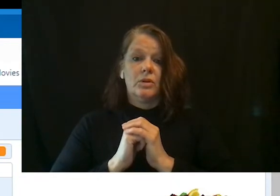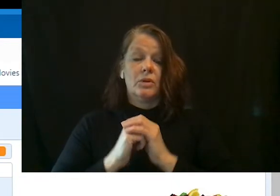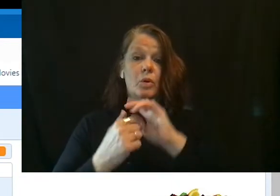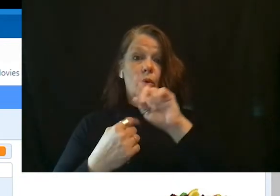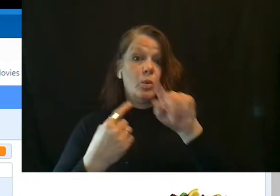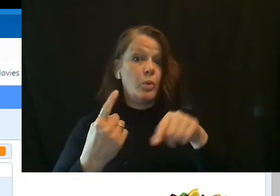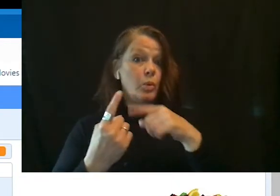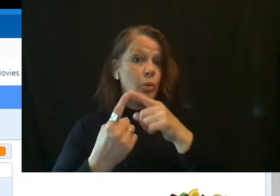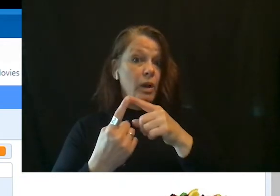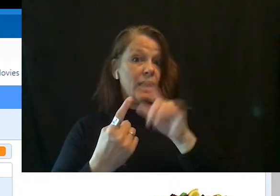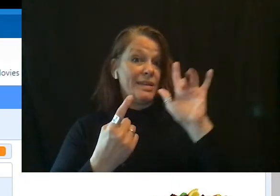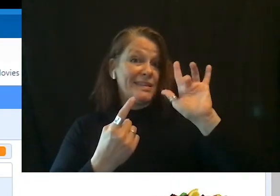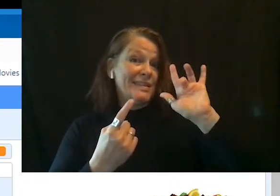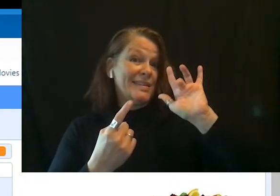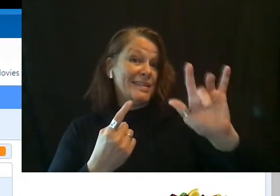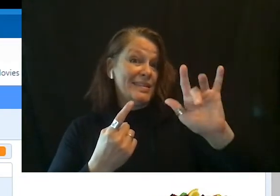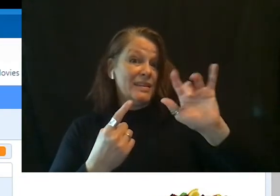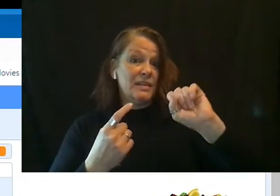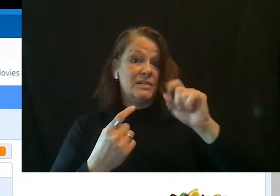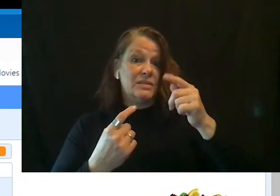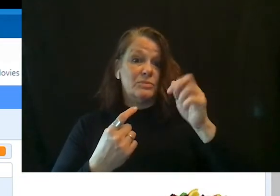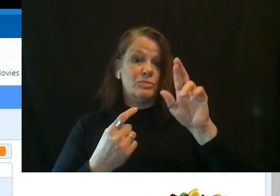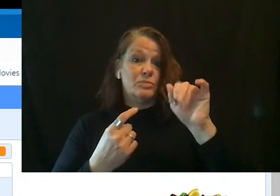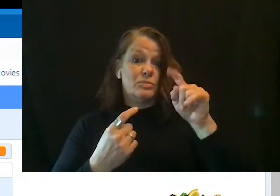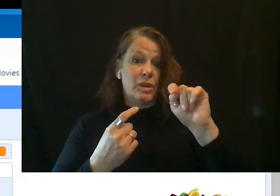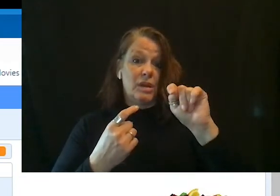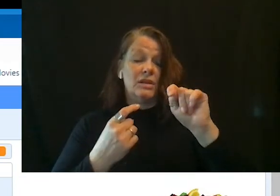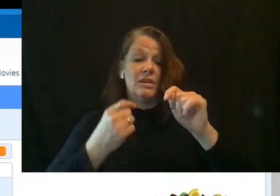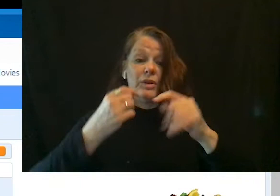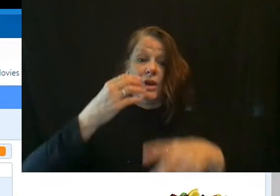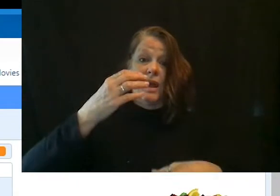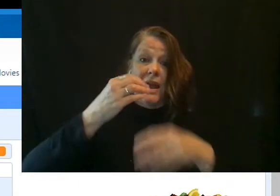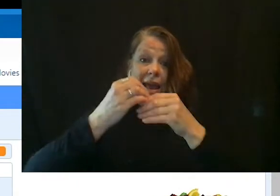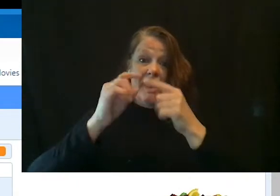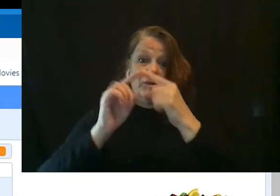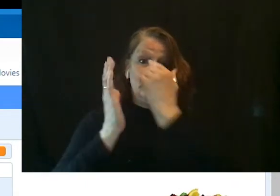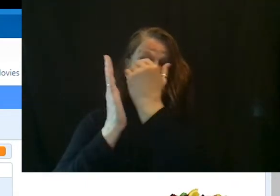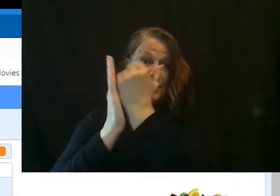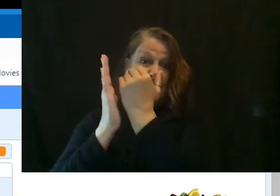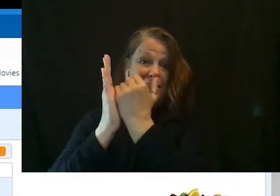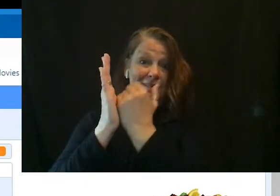when this sprite is clicked, we want to try and add to the list.